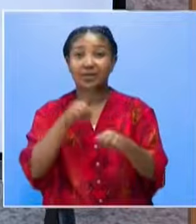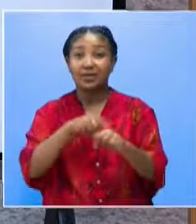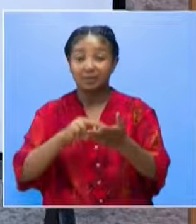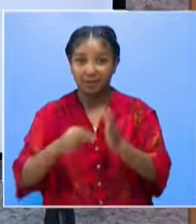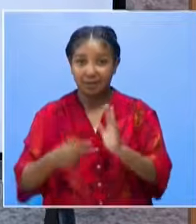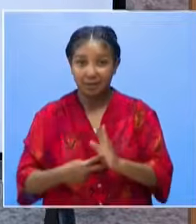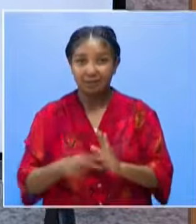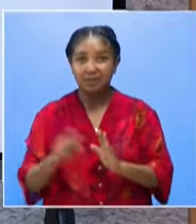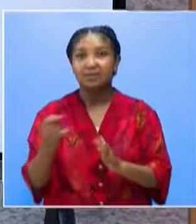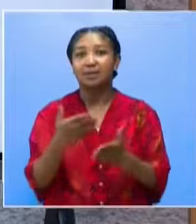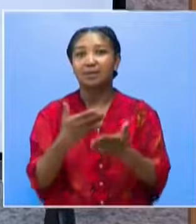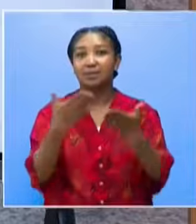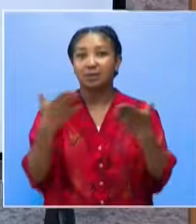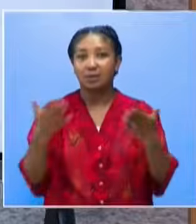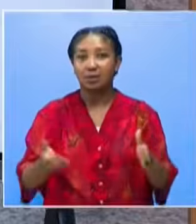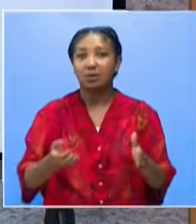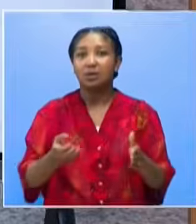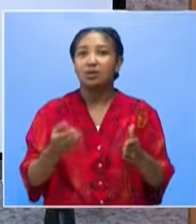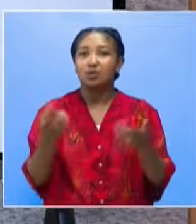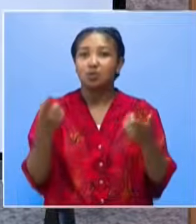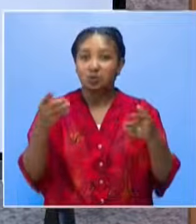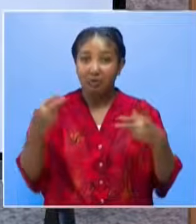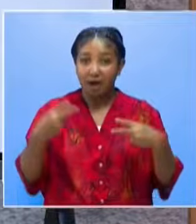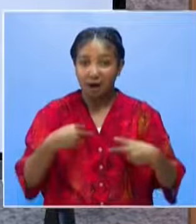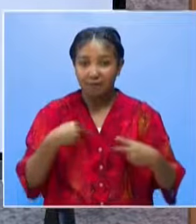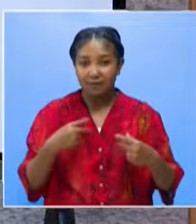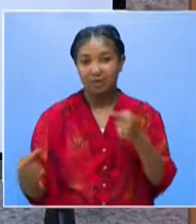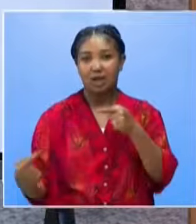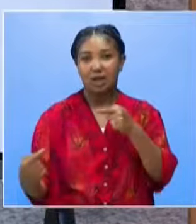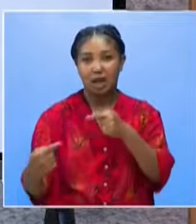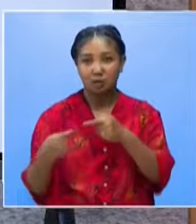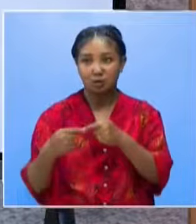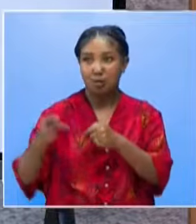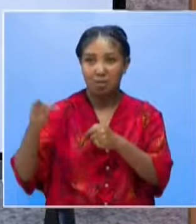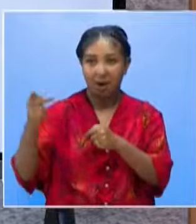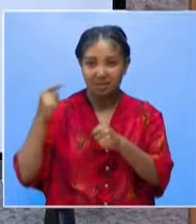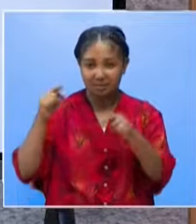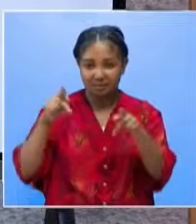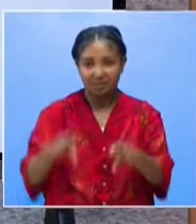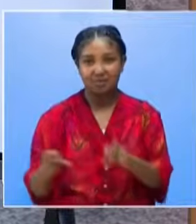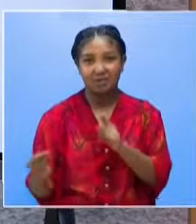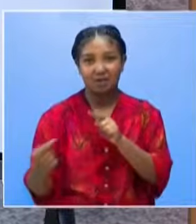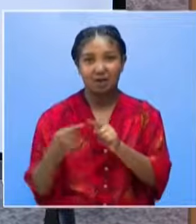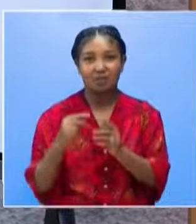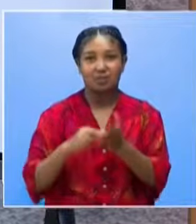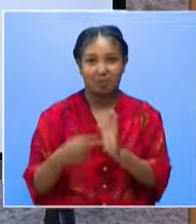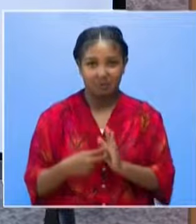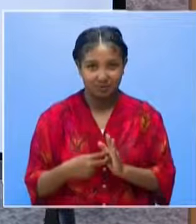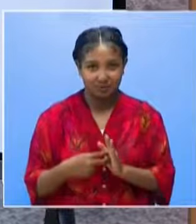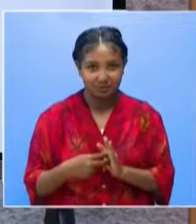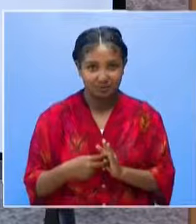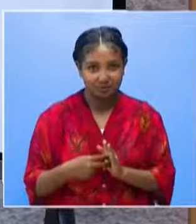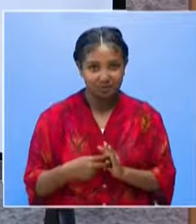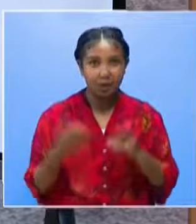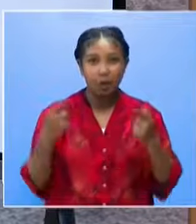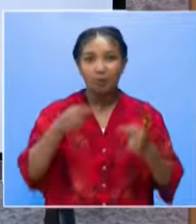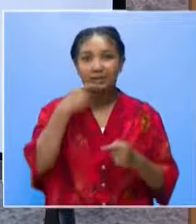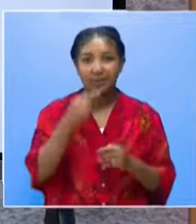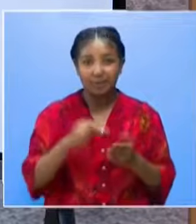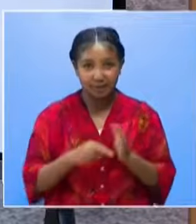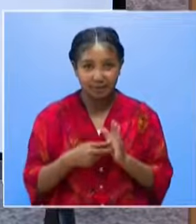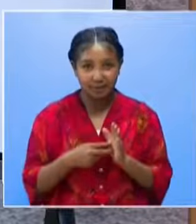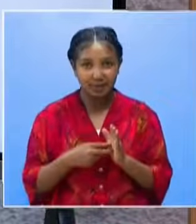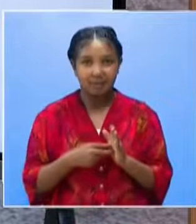means something which has a relationship with the past and with the present. Okay? When we say